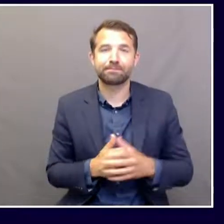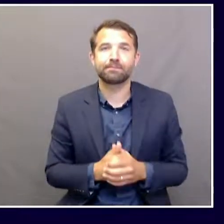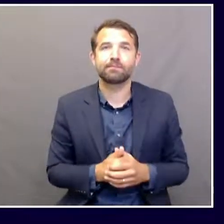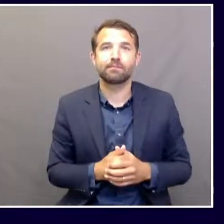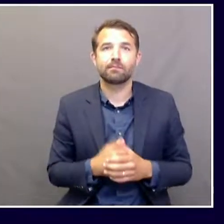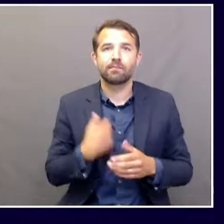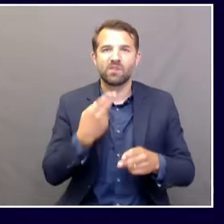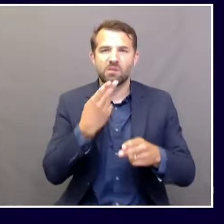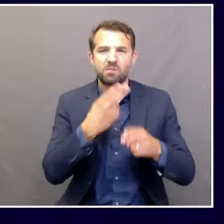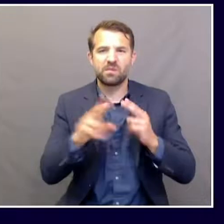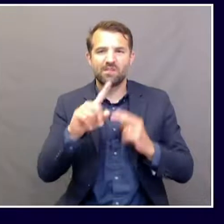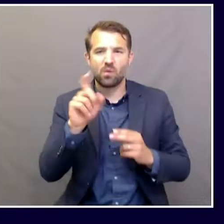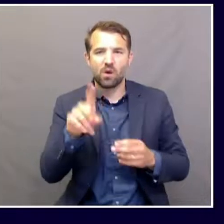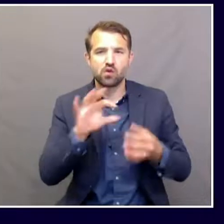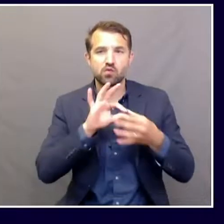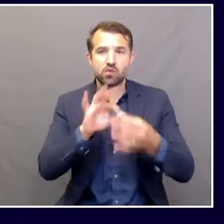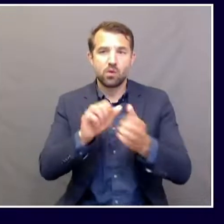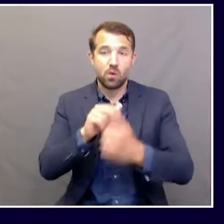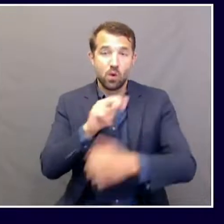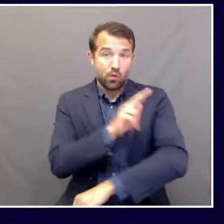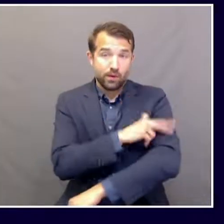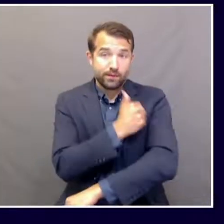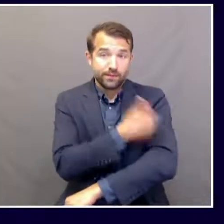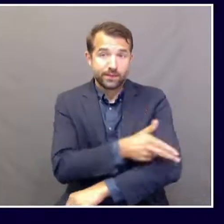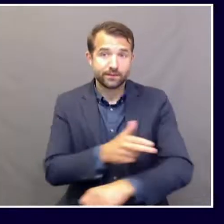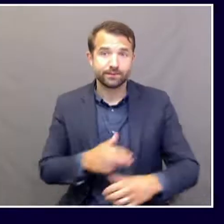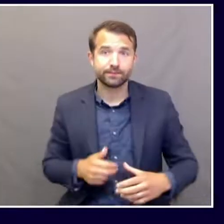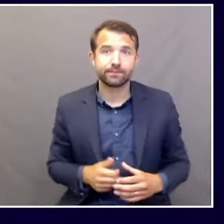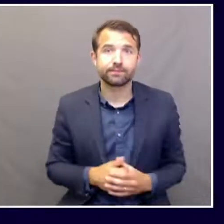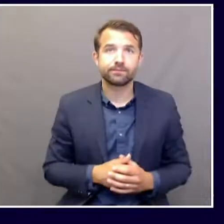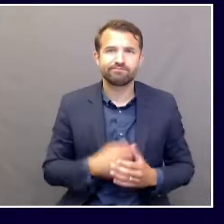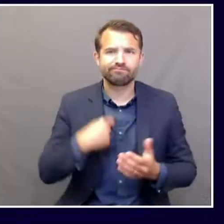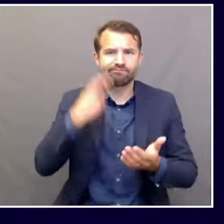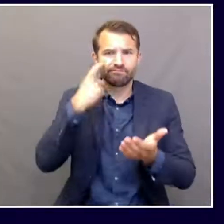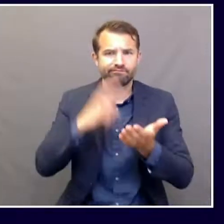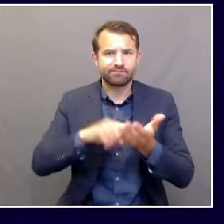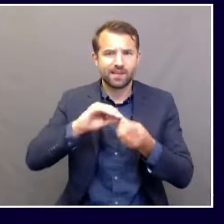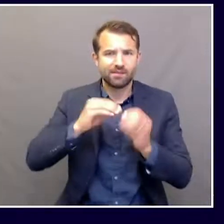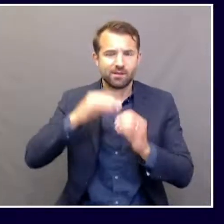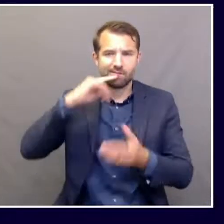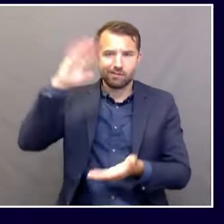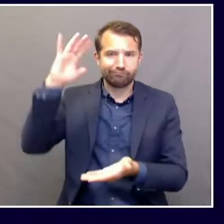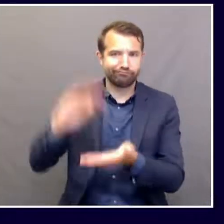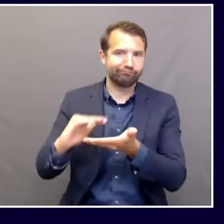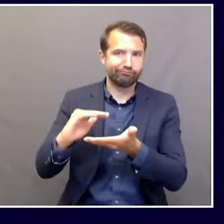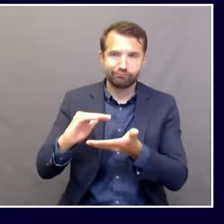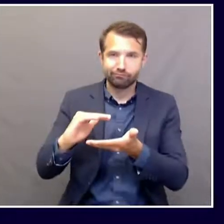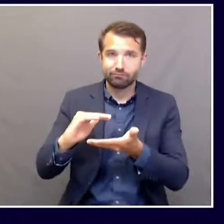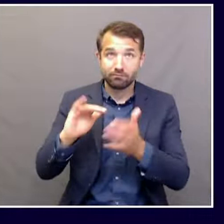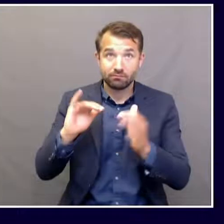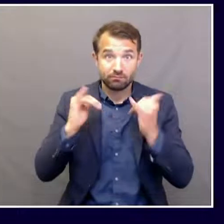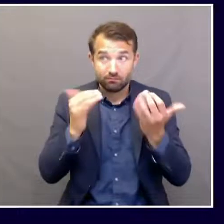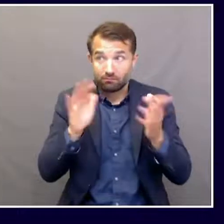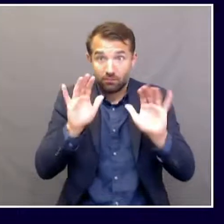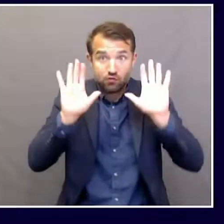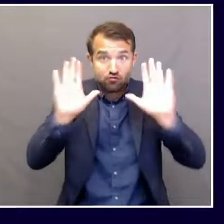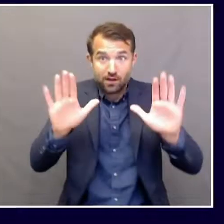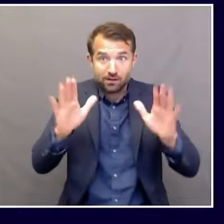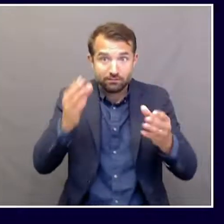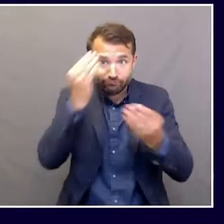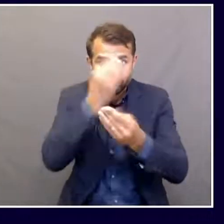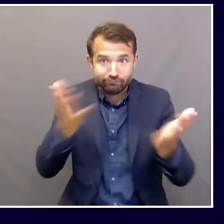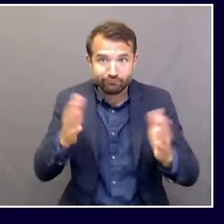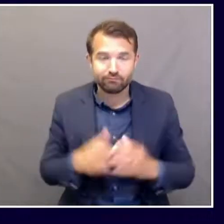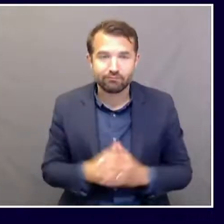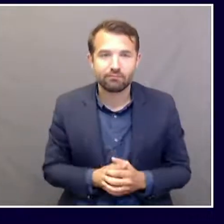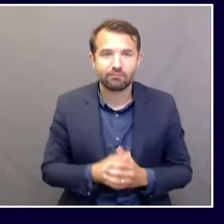hospitalizations. We've seen a pretty dramatic drop in hospitalizations, which I think everybody agrees is really good news. But there have been pockets of hospitalizations in other states and even